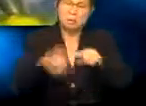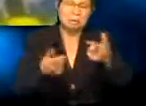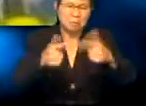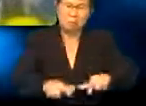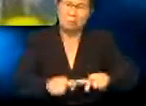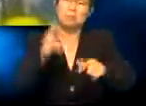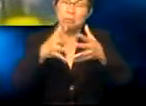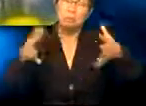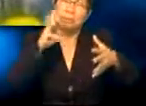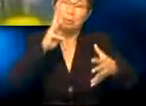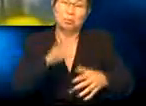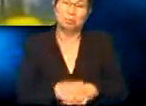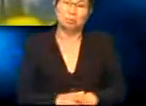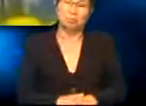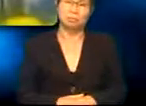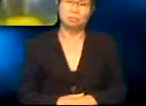Oops!